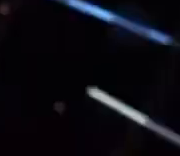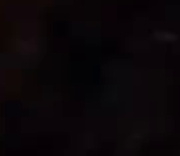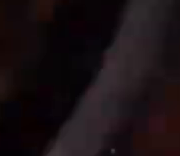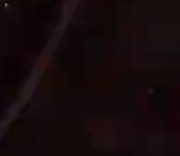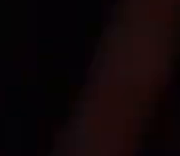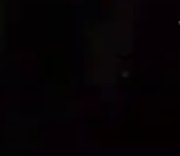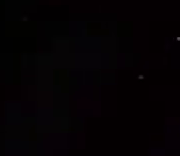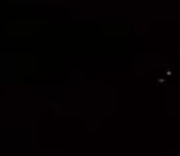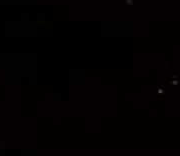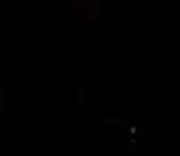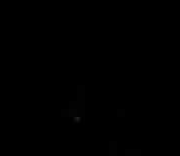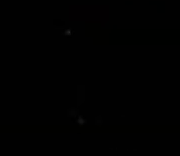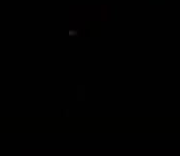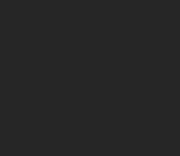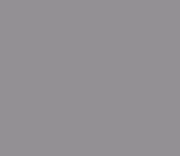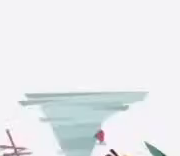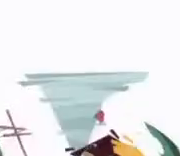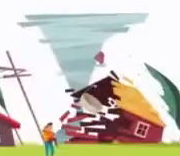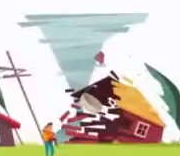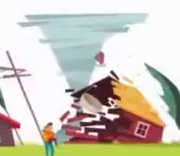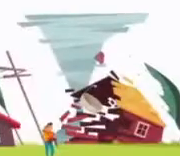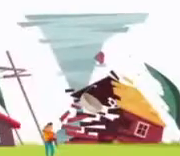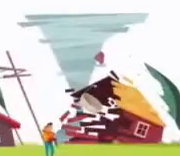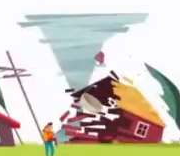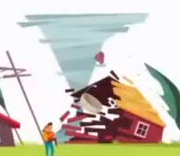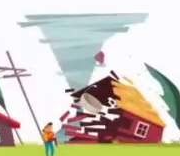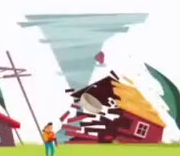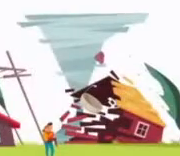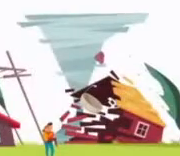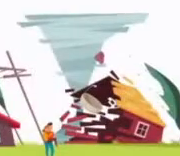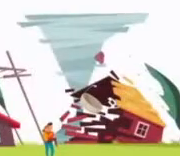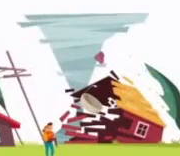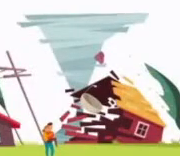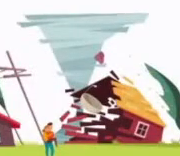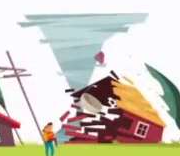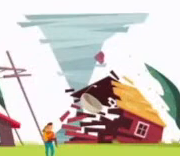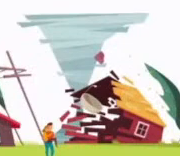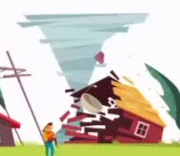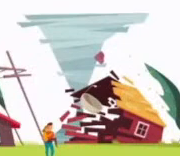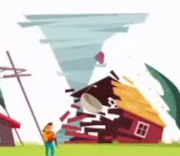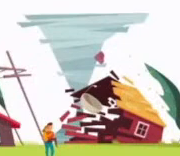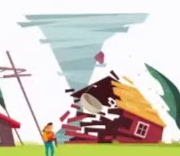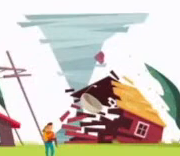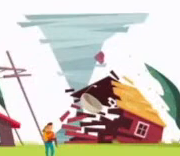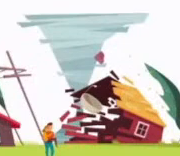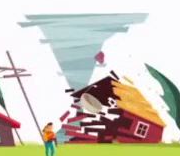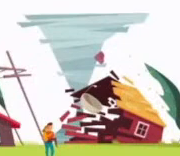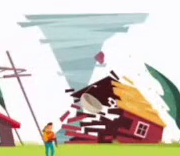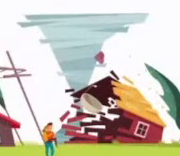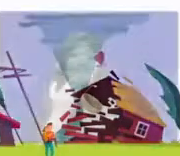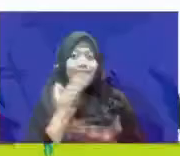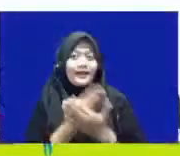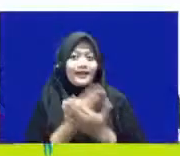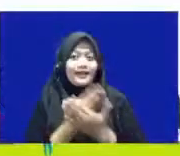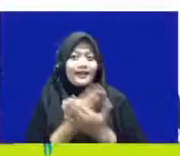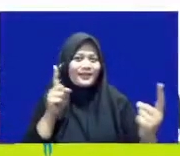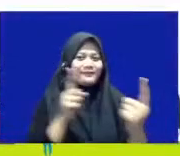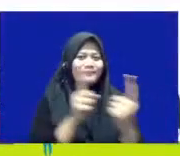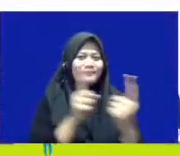Terima kasih. pertemuan yang sangat